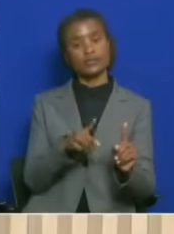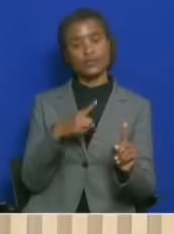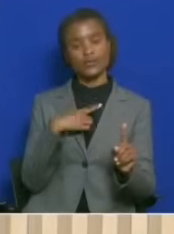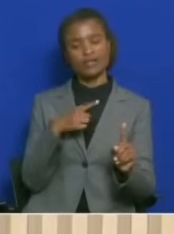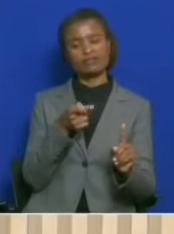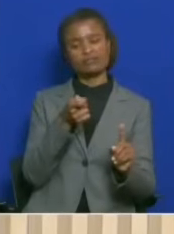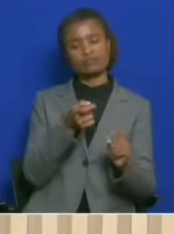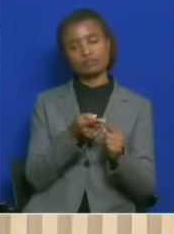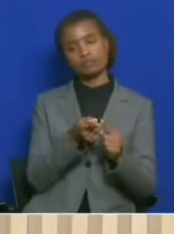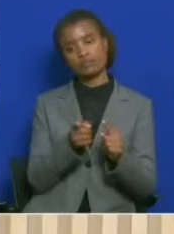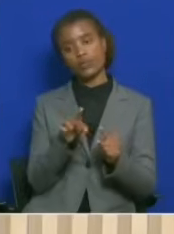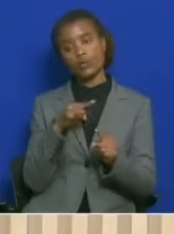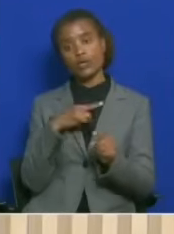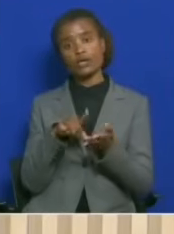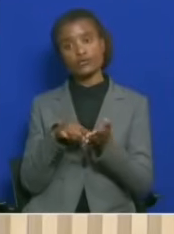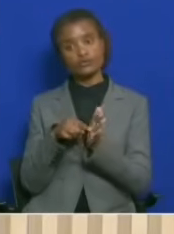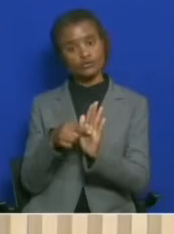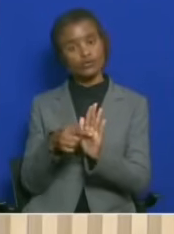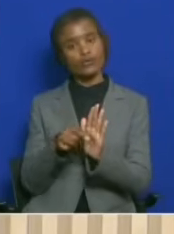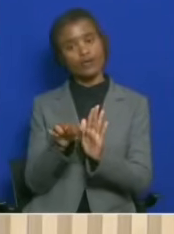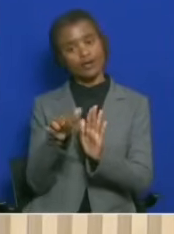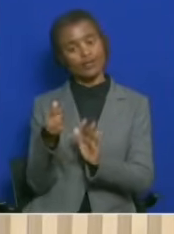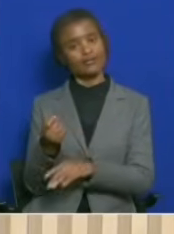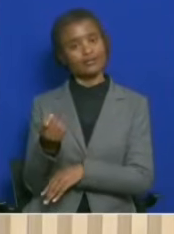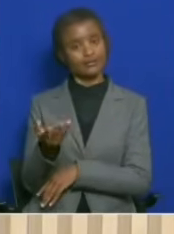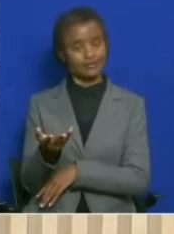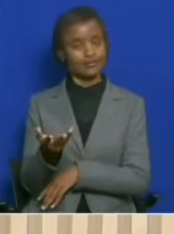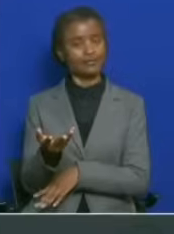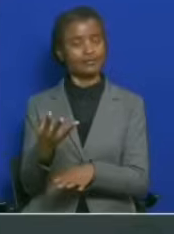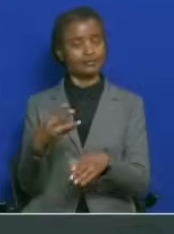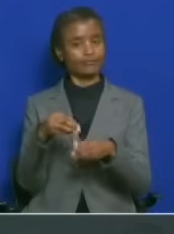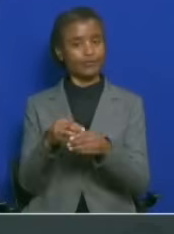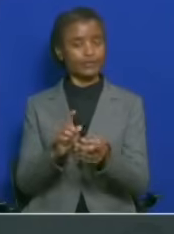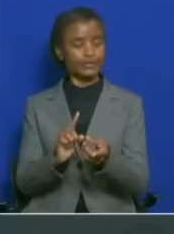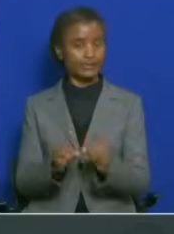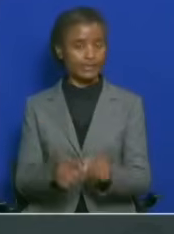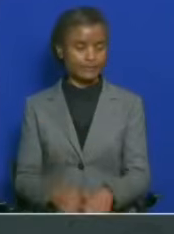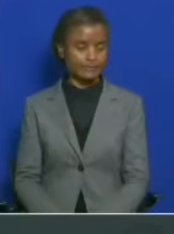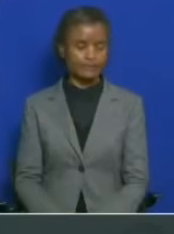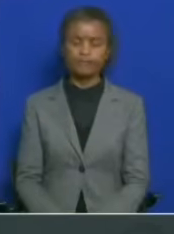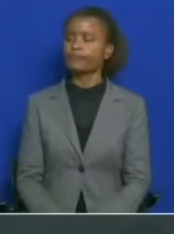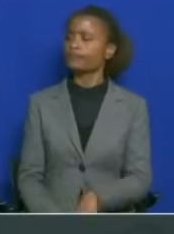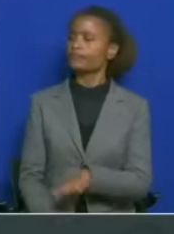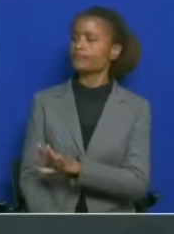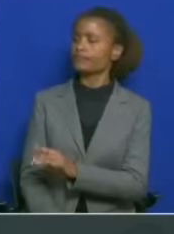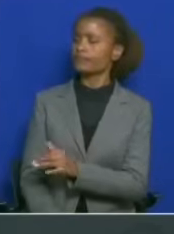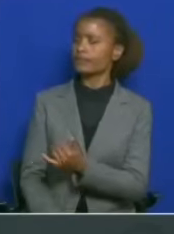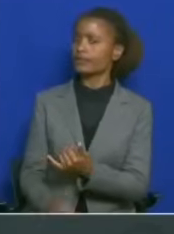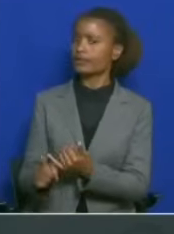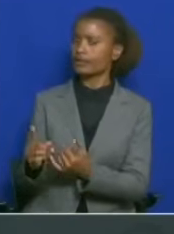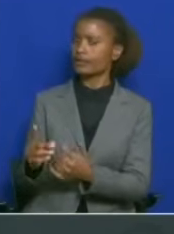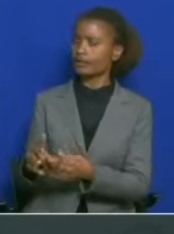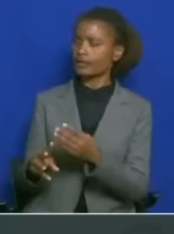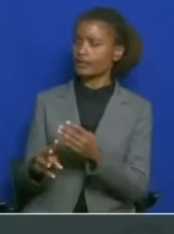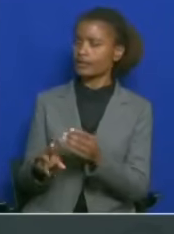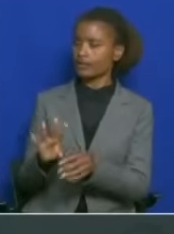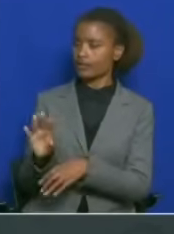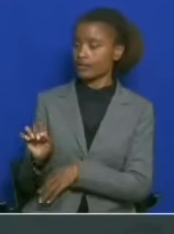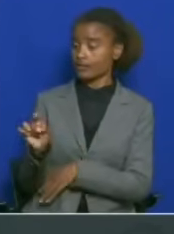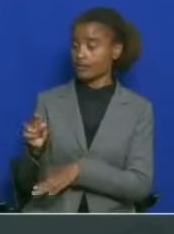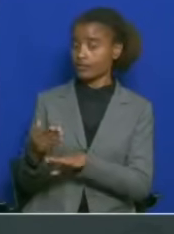warehousing contract. Divert, you showed us the chats between General Khan and Mr.